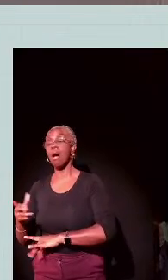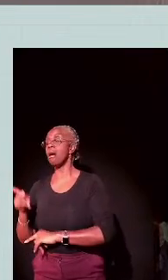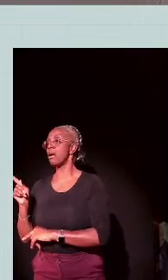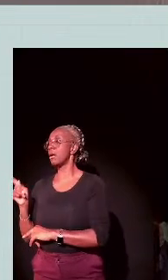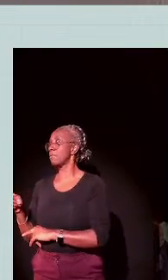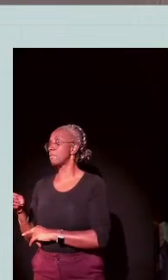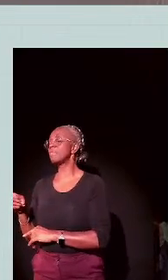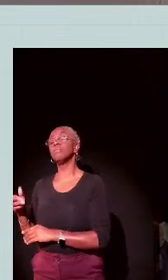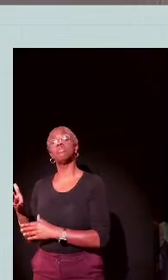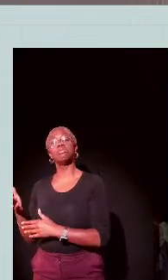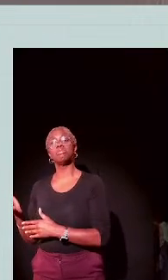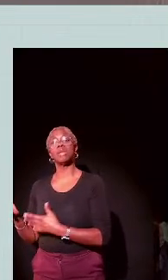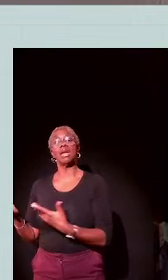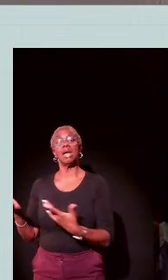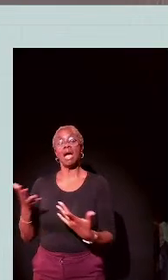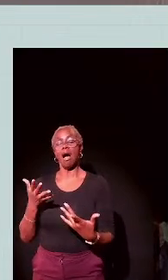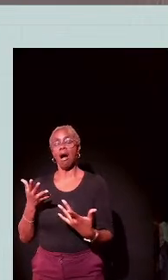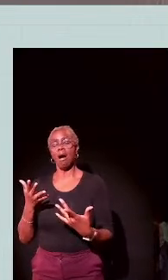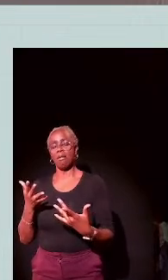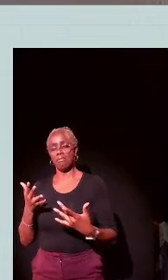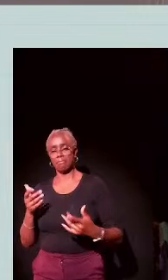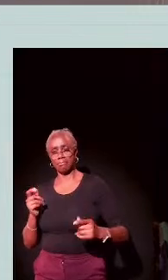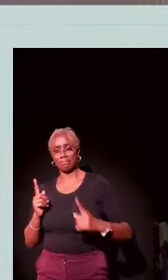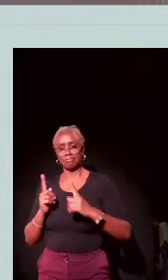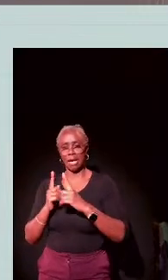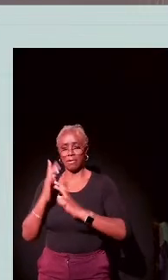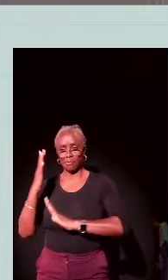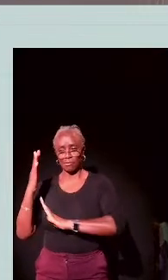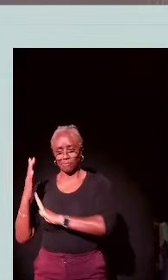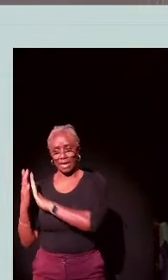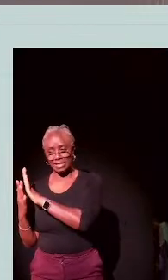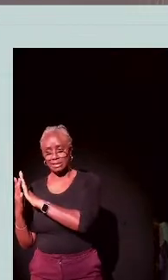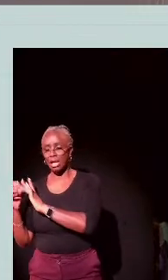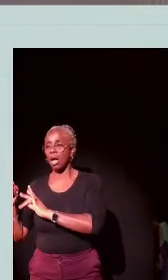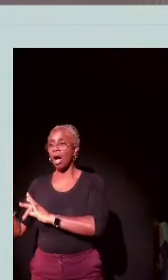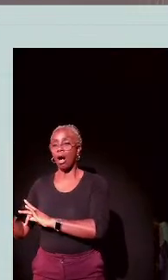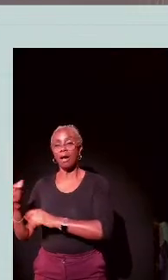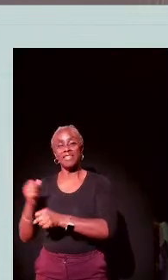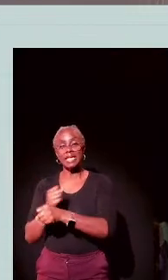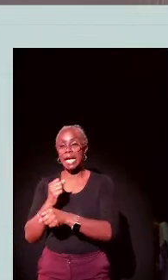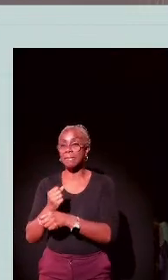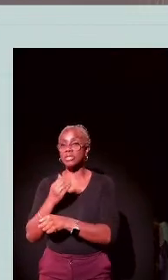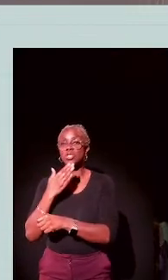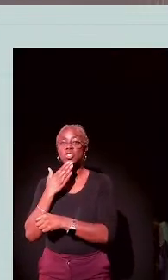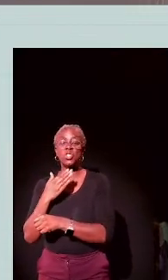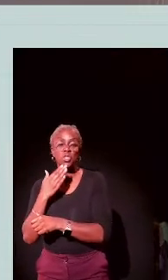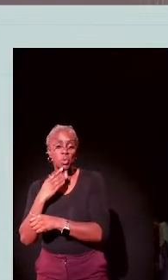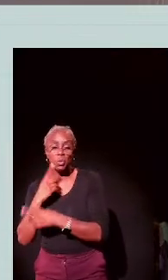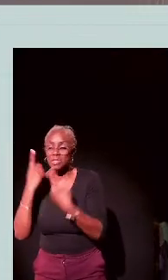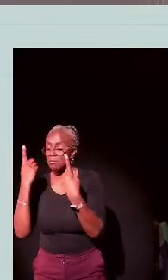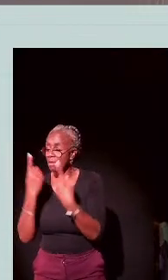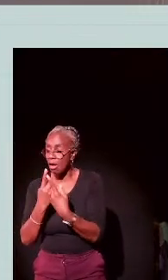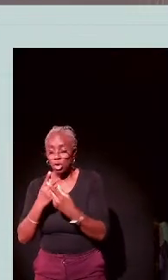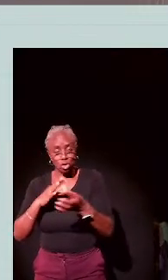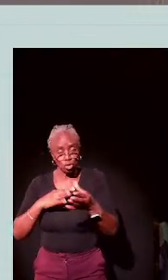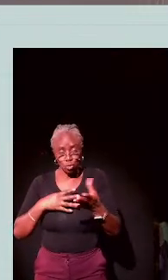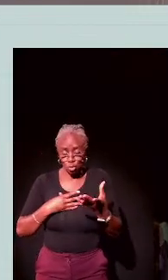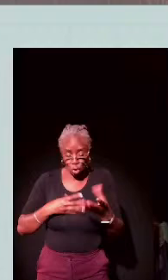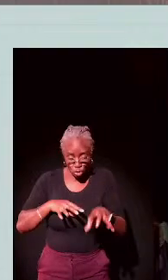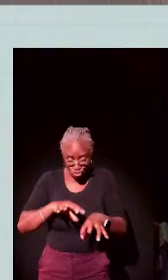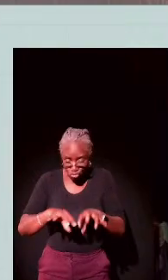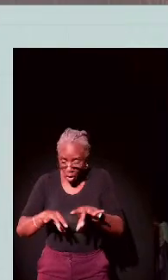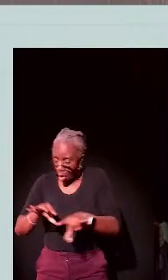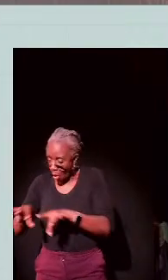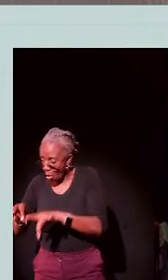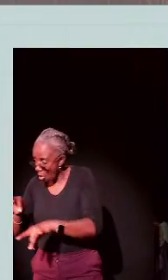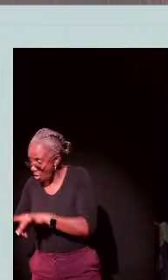could become an input interface, gamers living with MD will be able to use uniquely ergonomic objects as control interfaces,